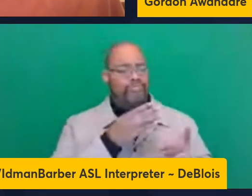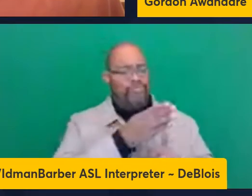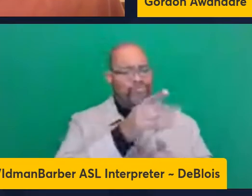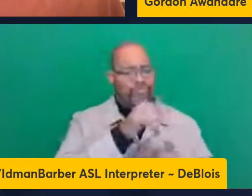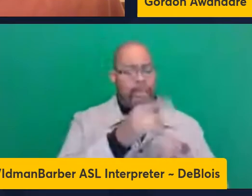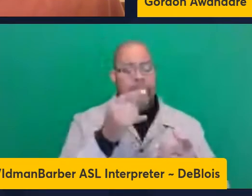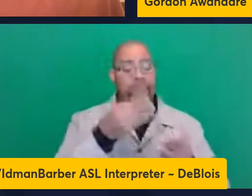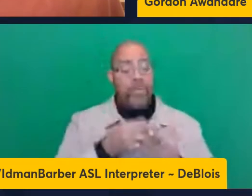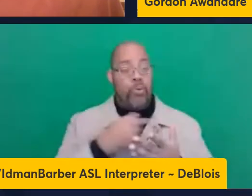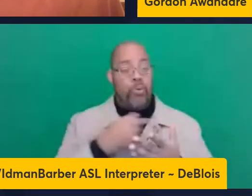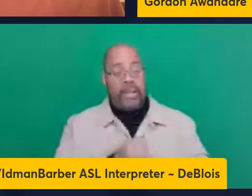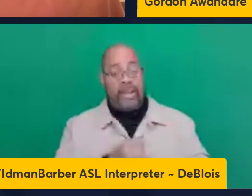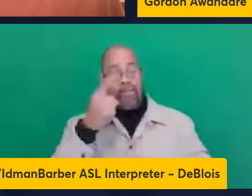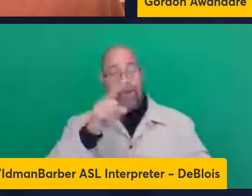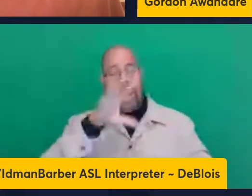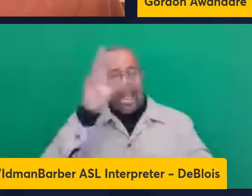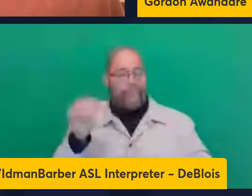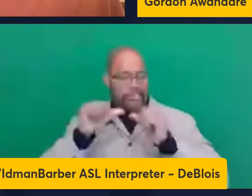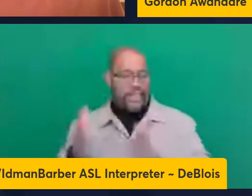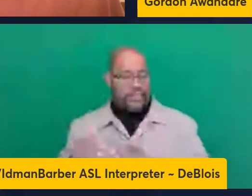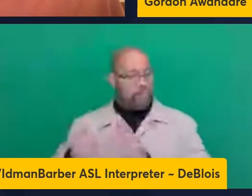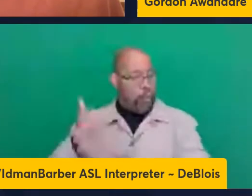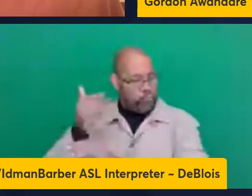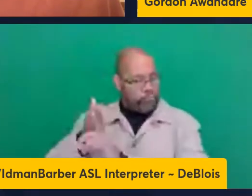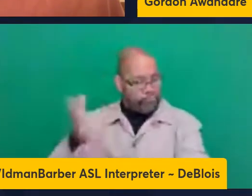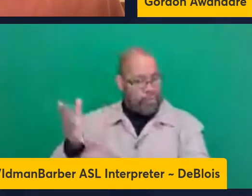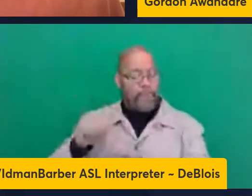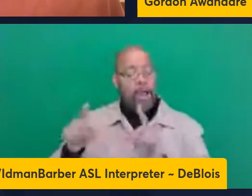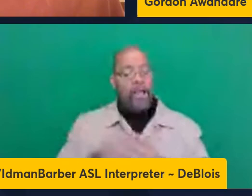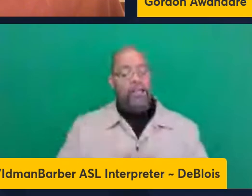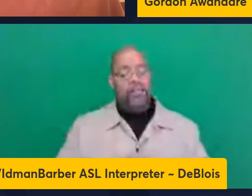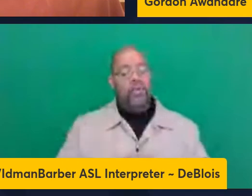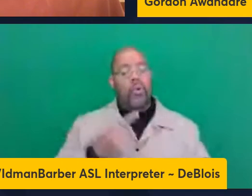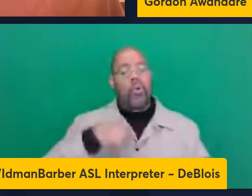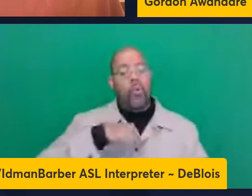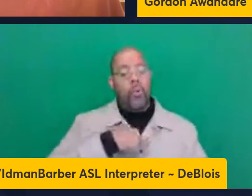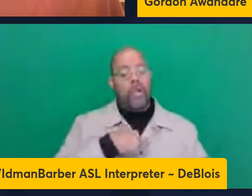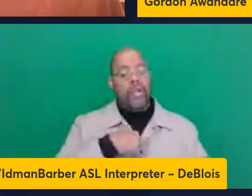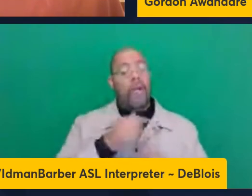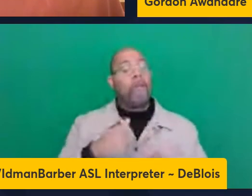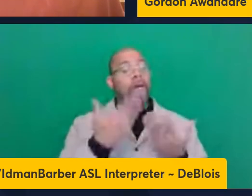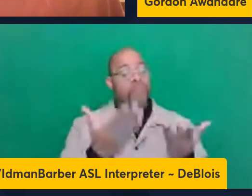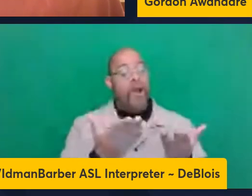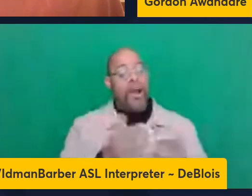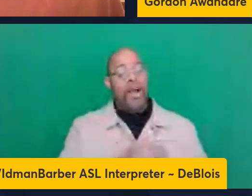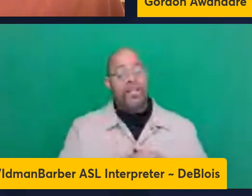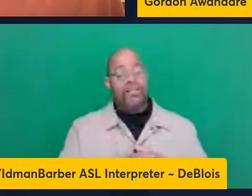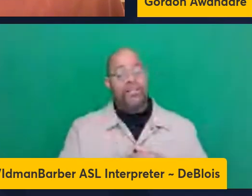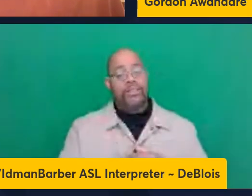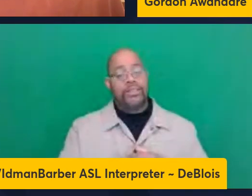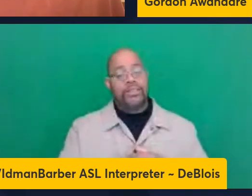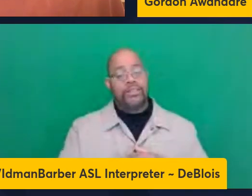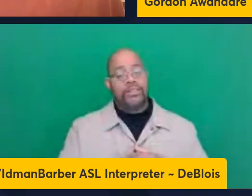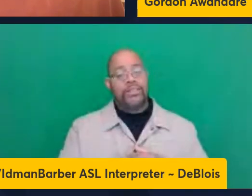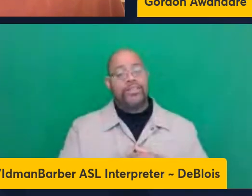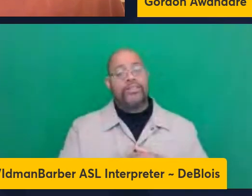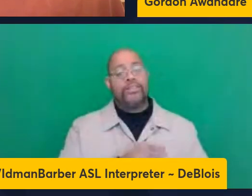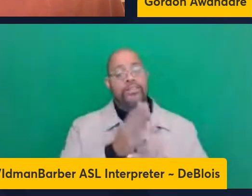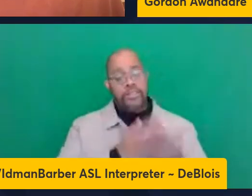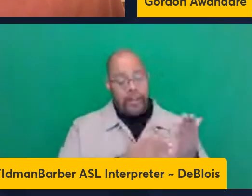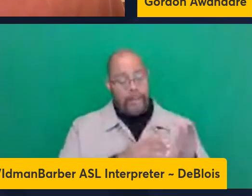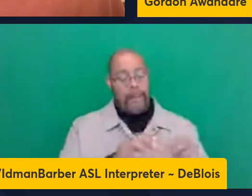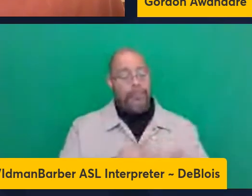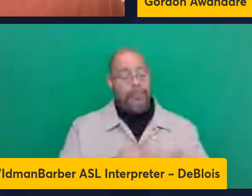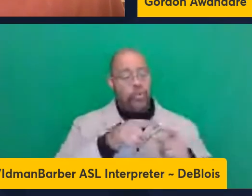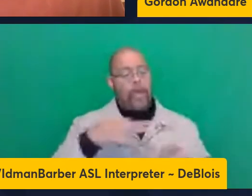funding we get is for African scientists. But we provide the support for you to apply